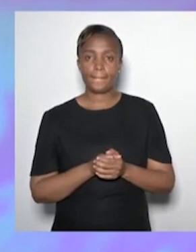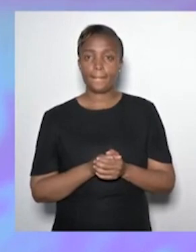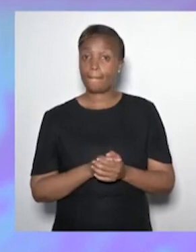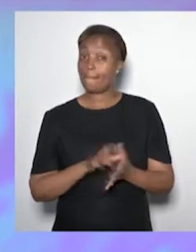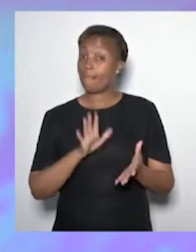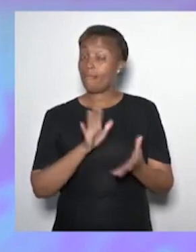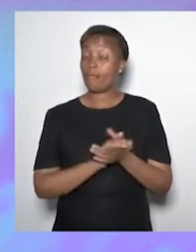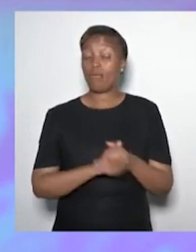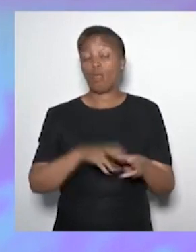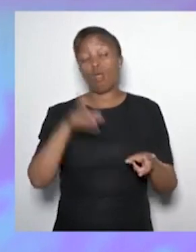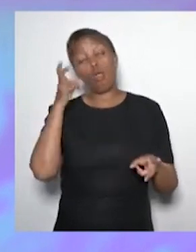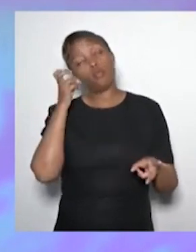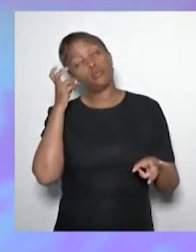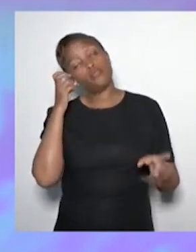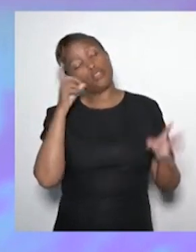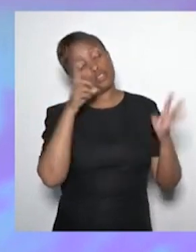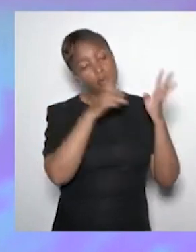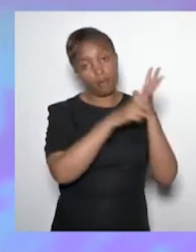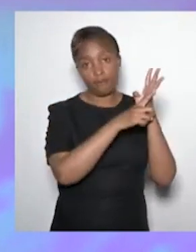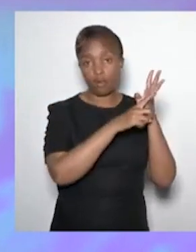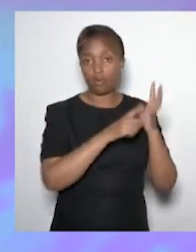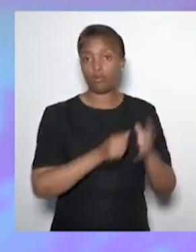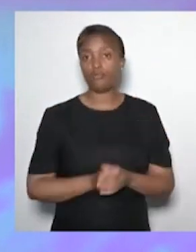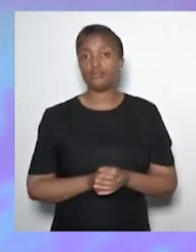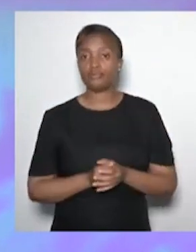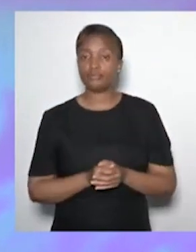And observation number four,